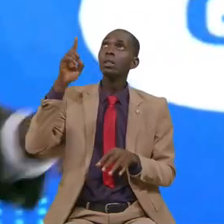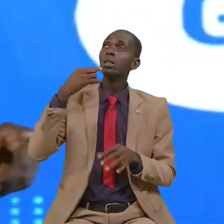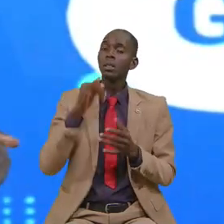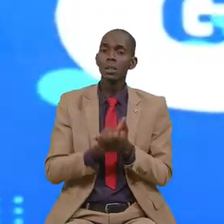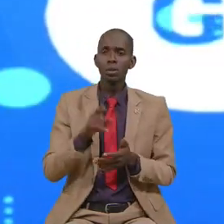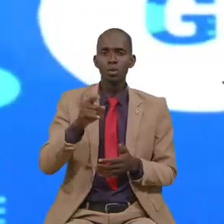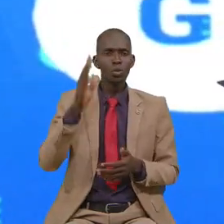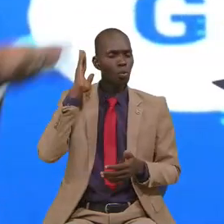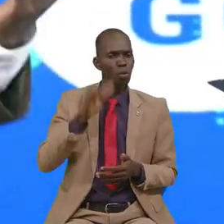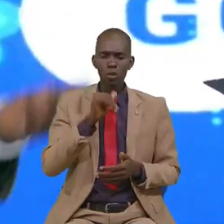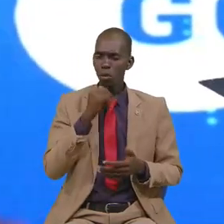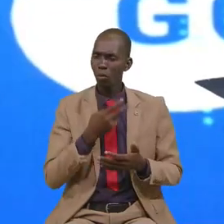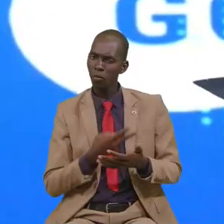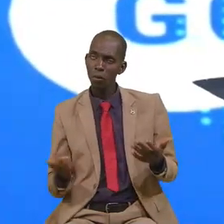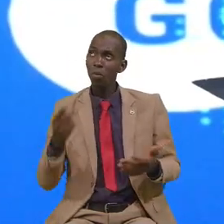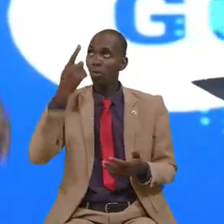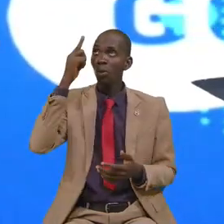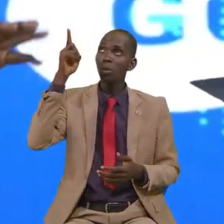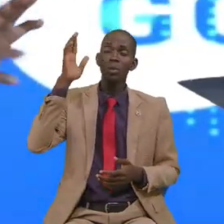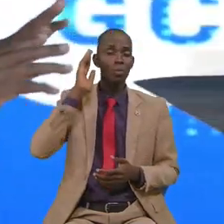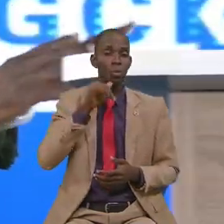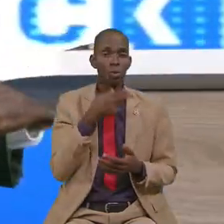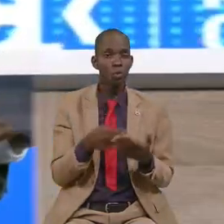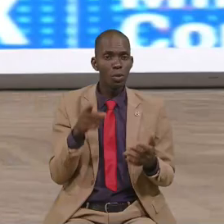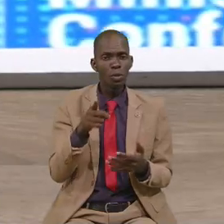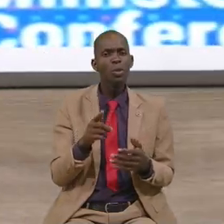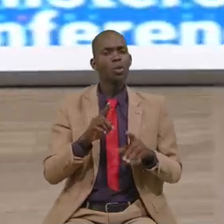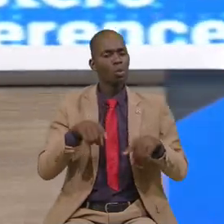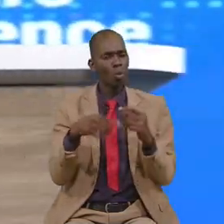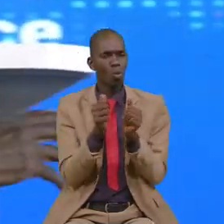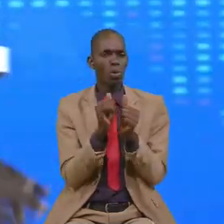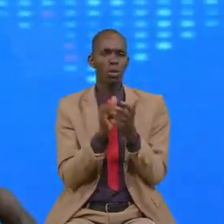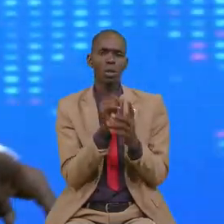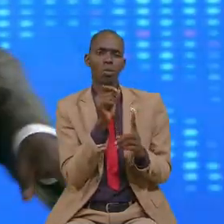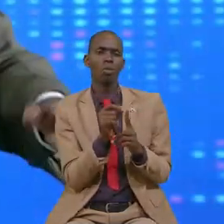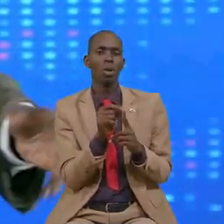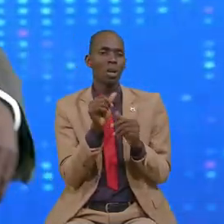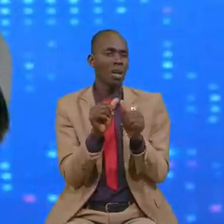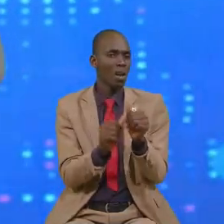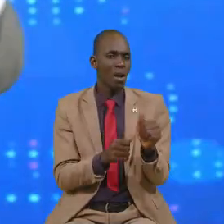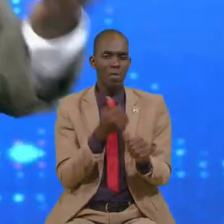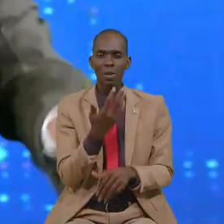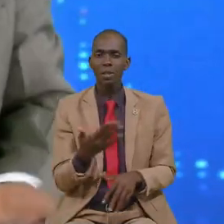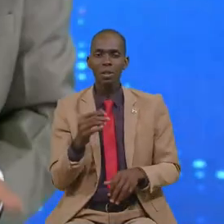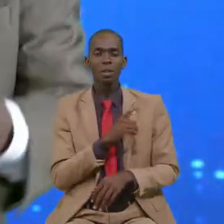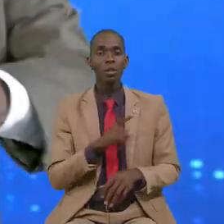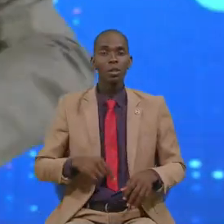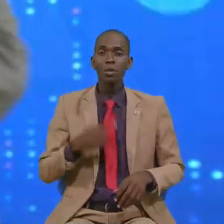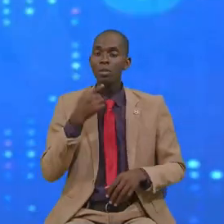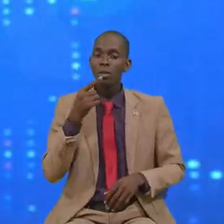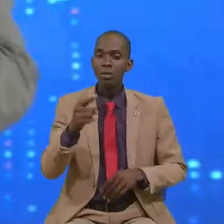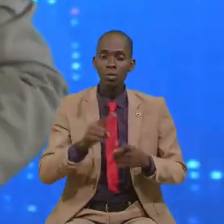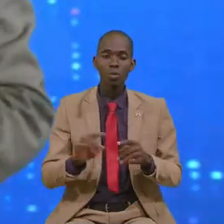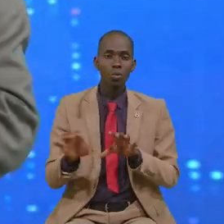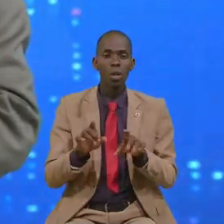I will not fail you? Carry that with you. Everything the Lord has said unto you as you are going to the field, as